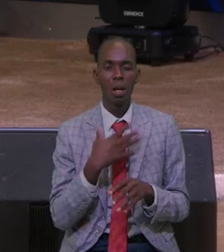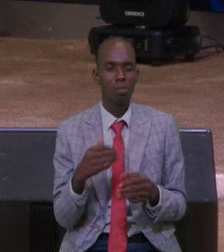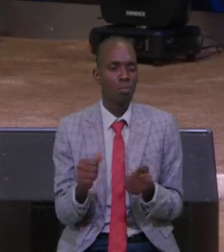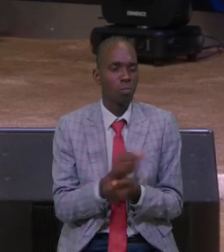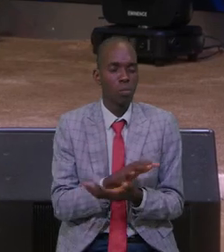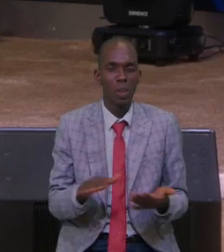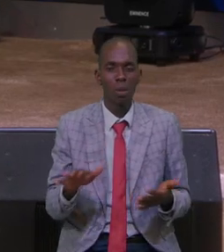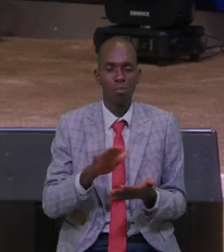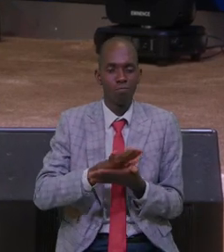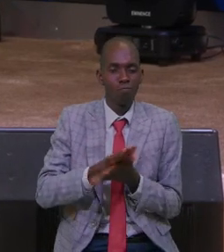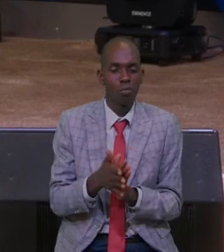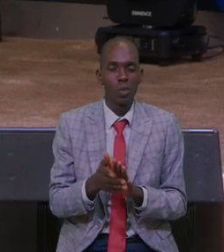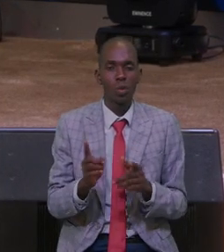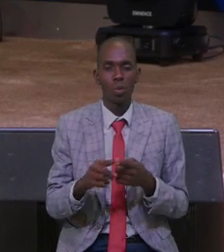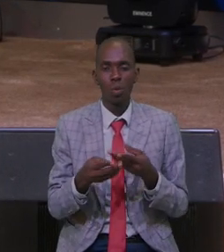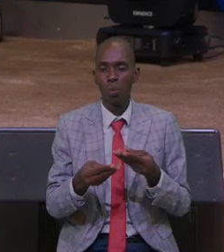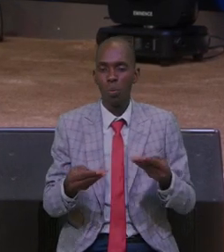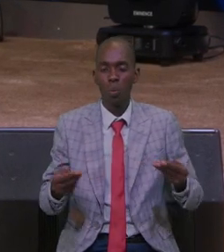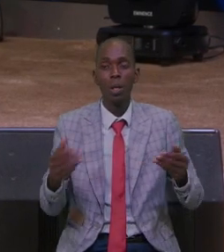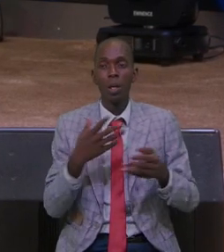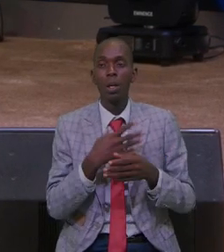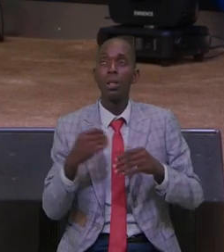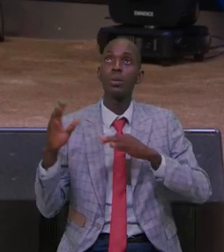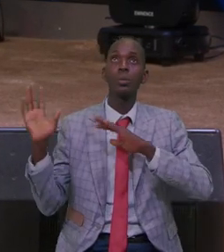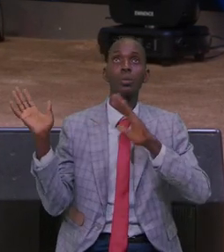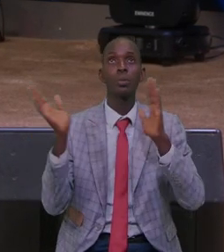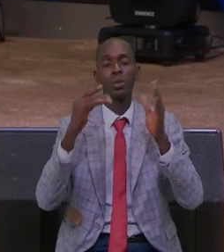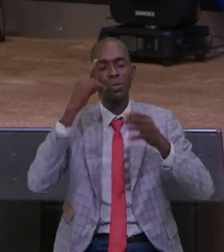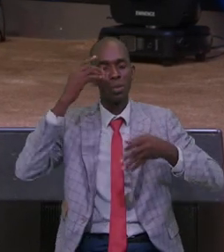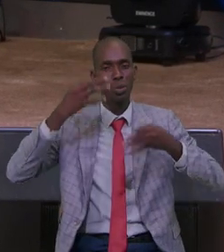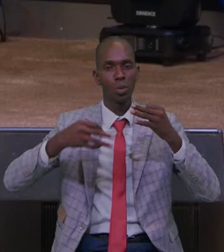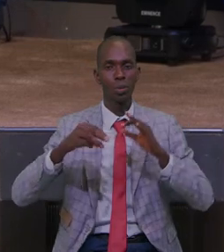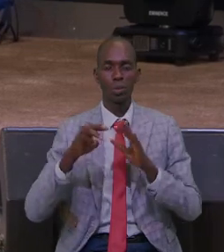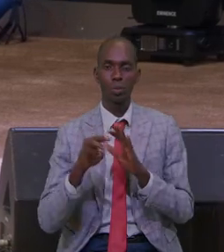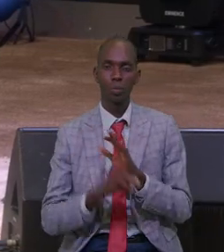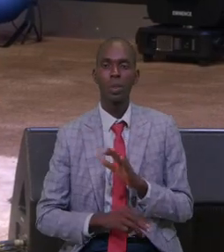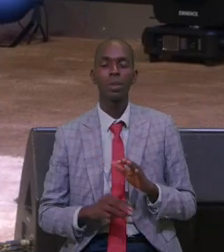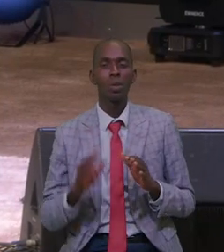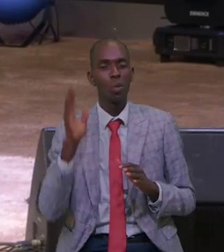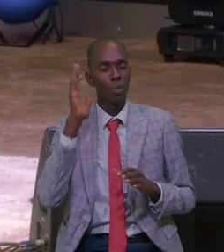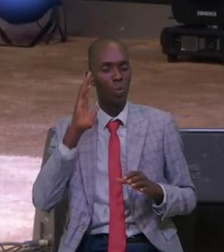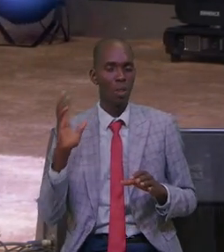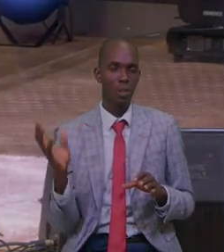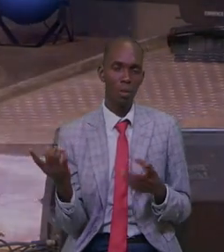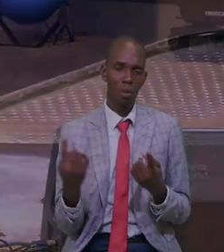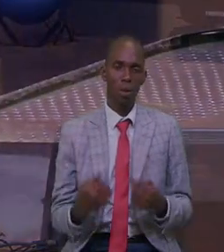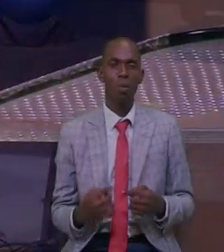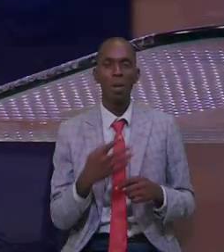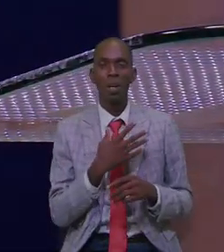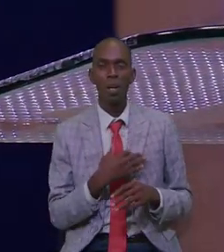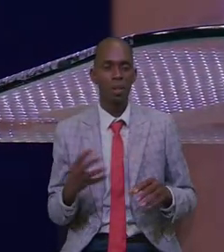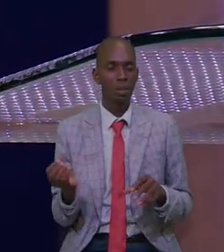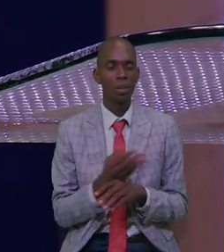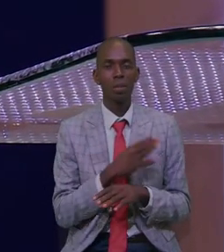to powder. And the wind of the judgment of God, the whirlwind of the judgment of God, will come and sweep them